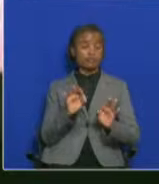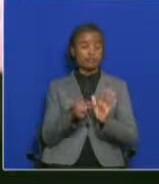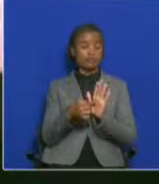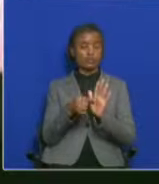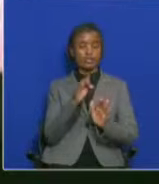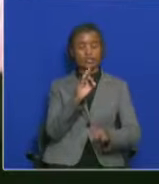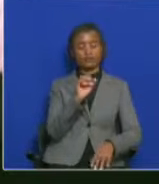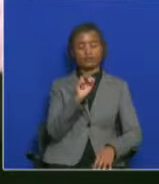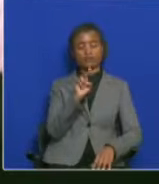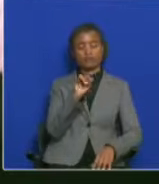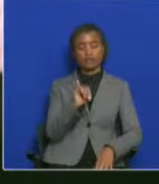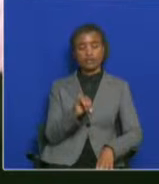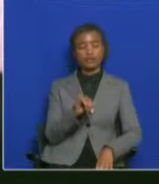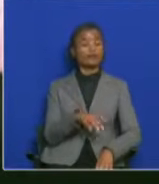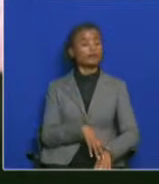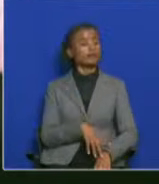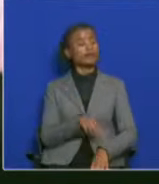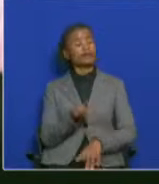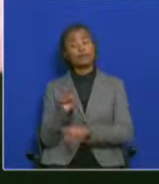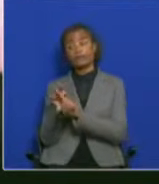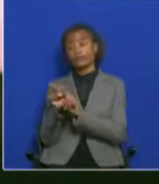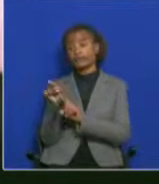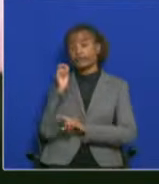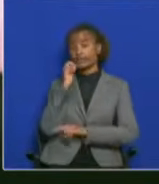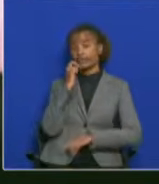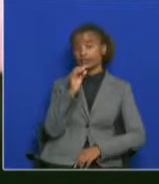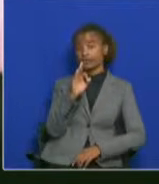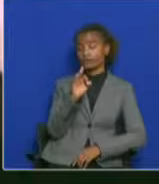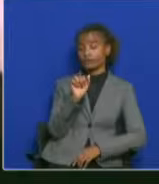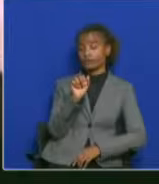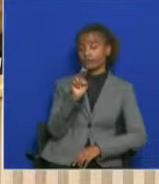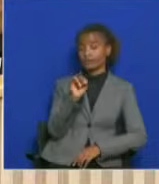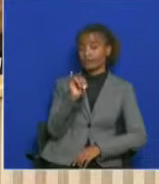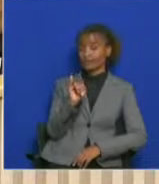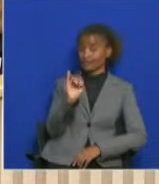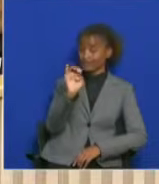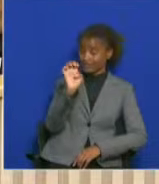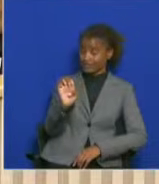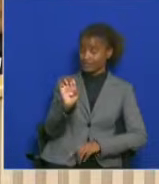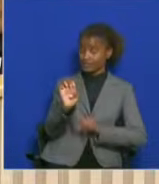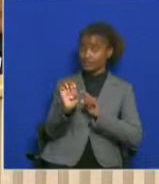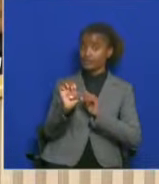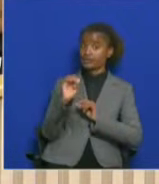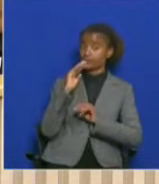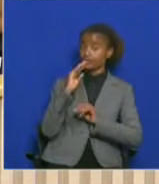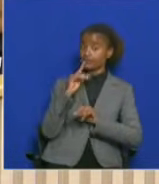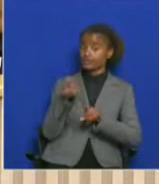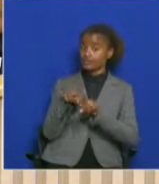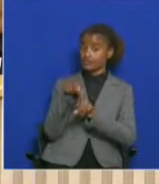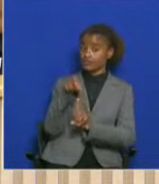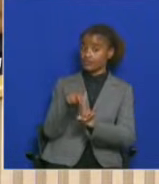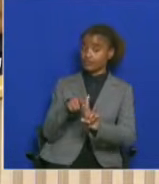say this funny, FANIE, is the same It's the person? same. Okay, thank you.